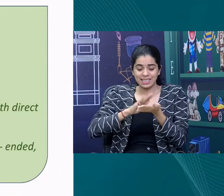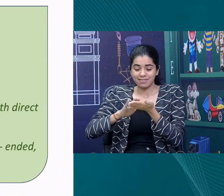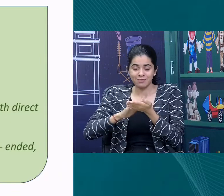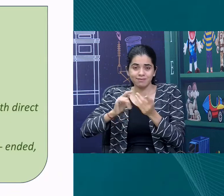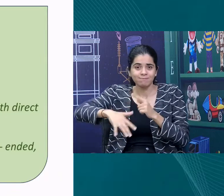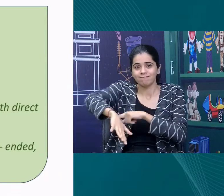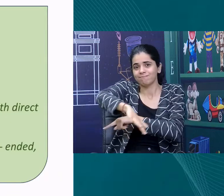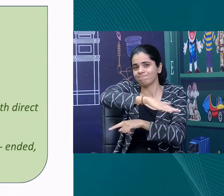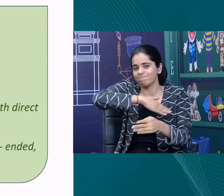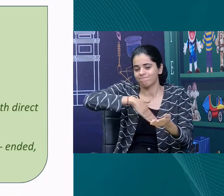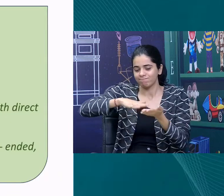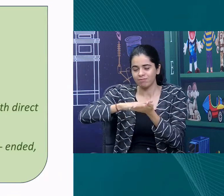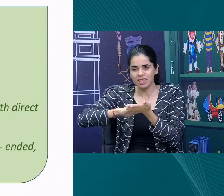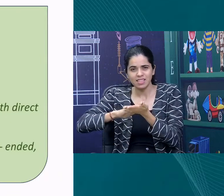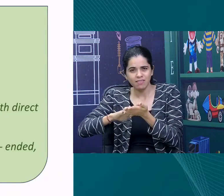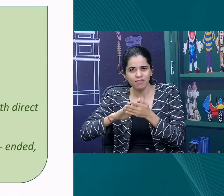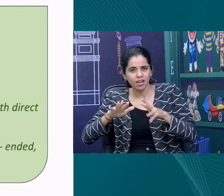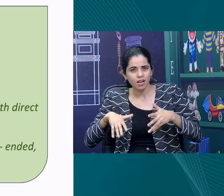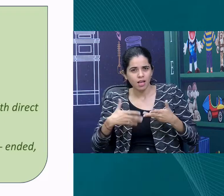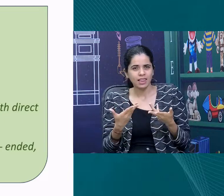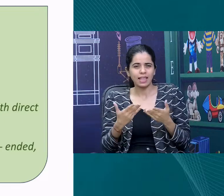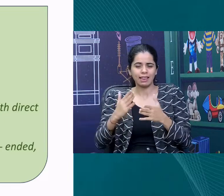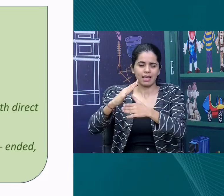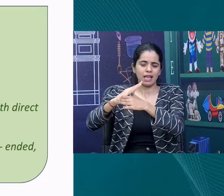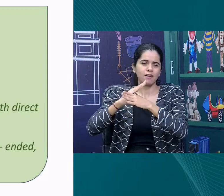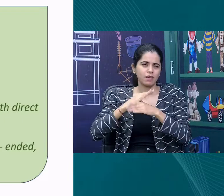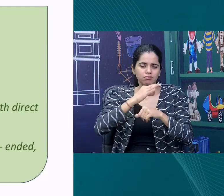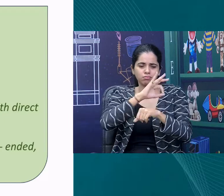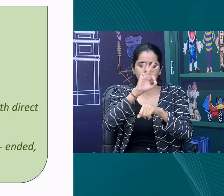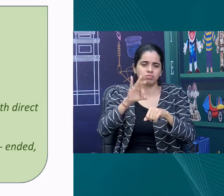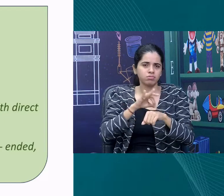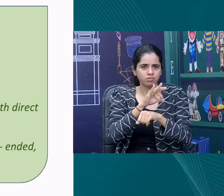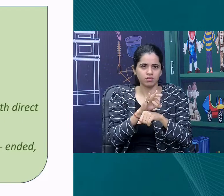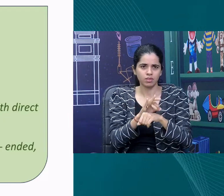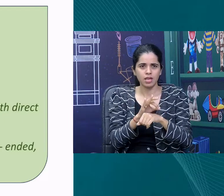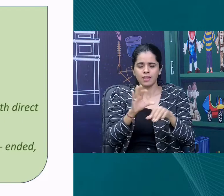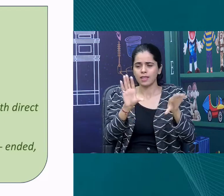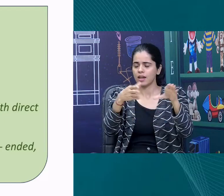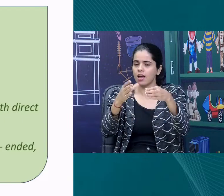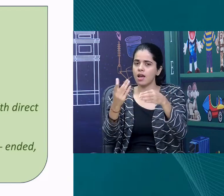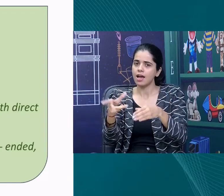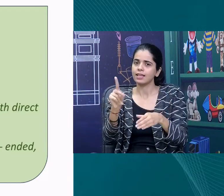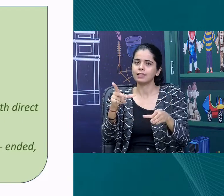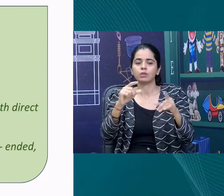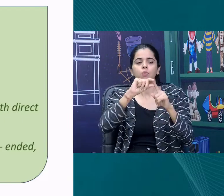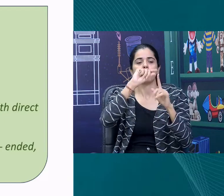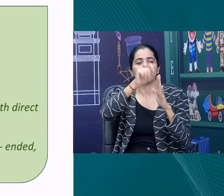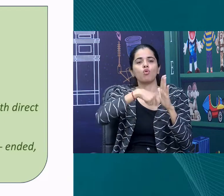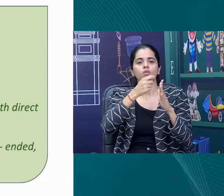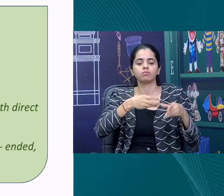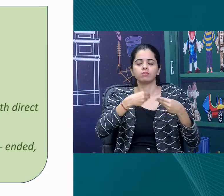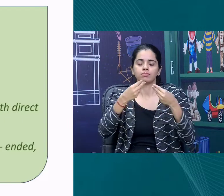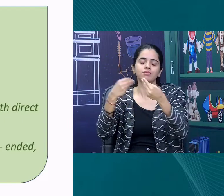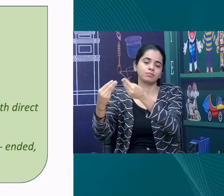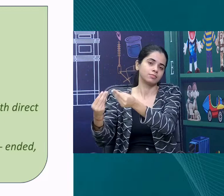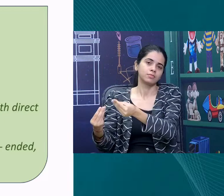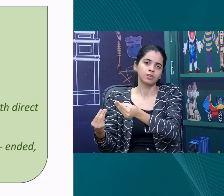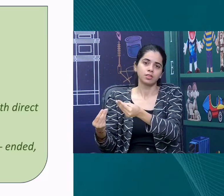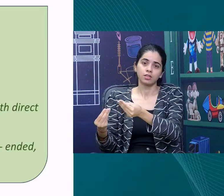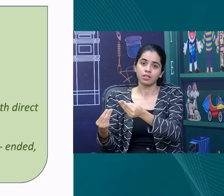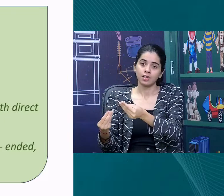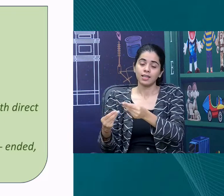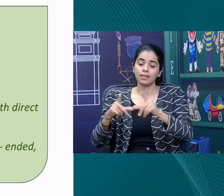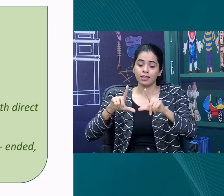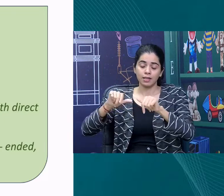your environment to prevent these harmful insects. And she left them as a group. It was a project for them. The other